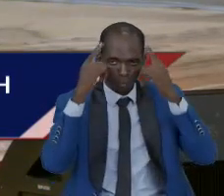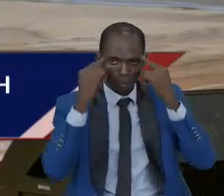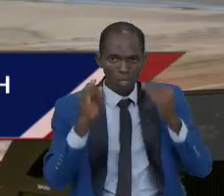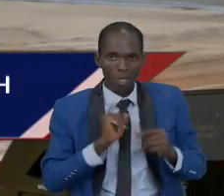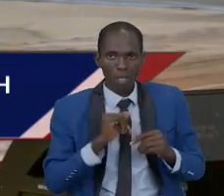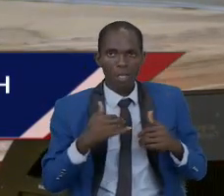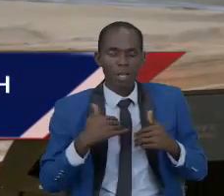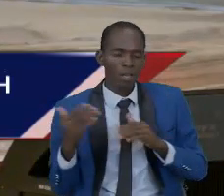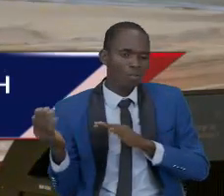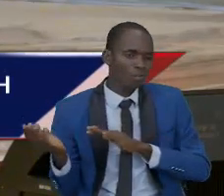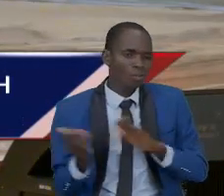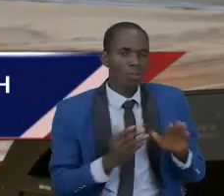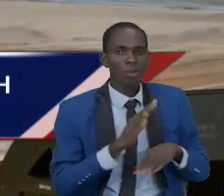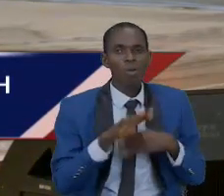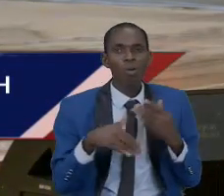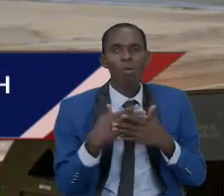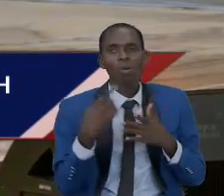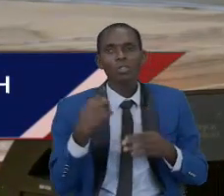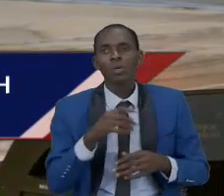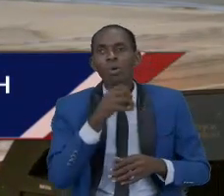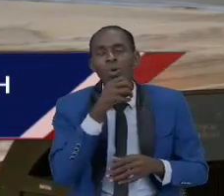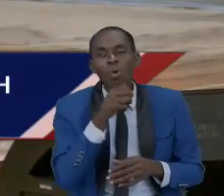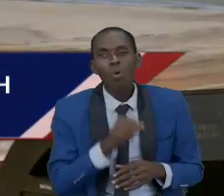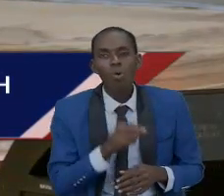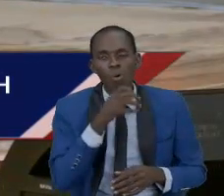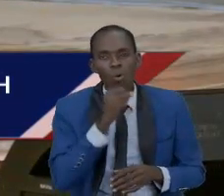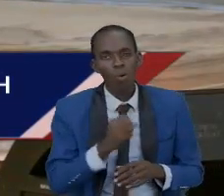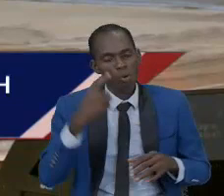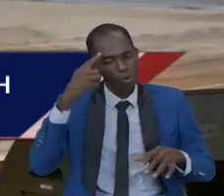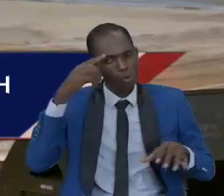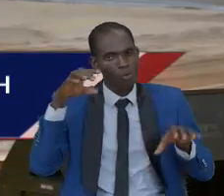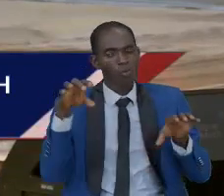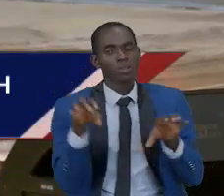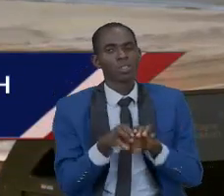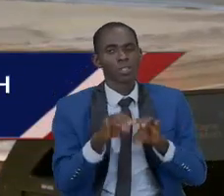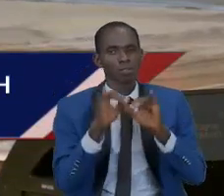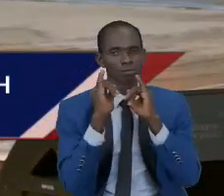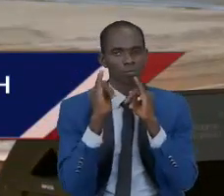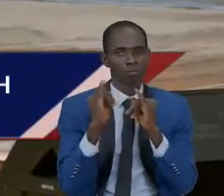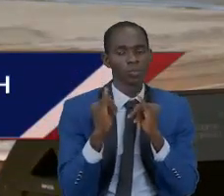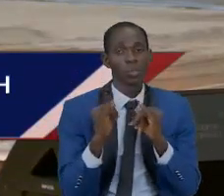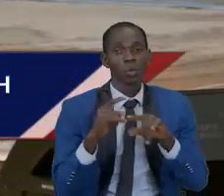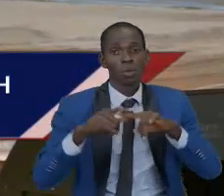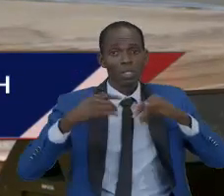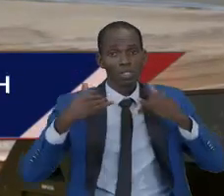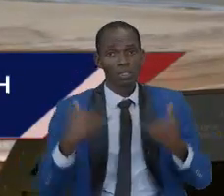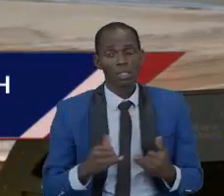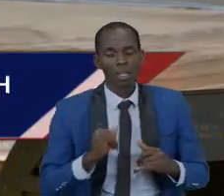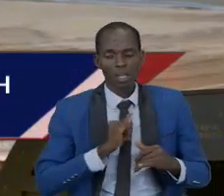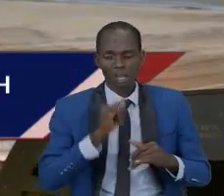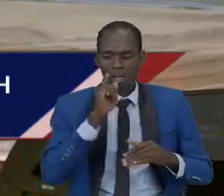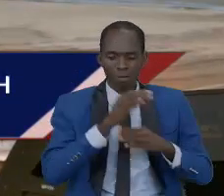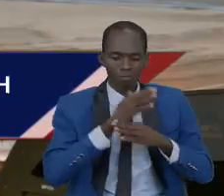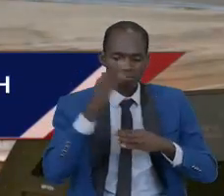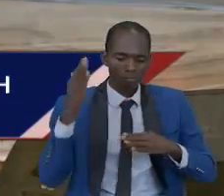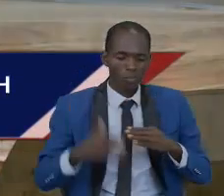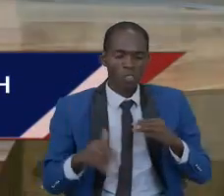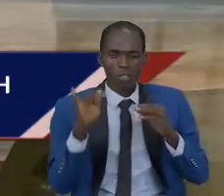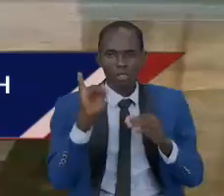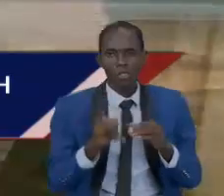abandoned all the old Covenant injunctions but now and totally with Christ